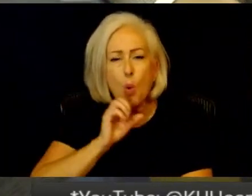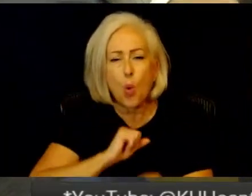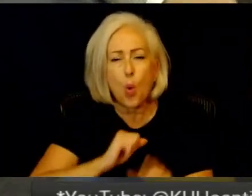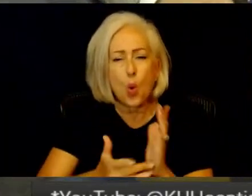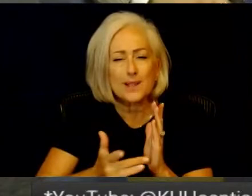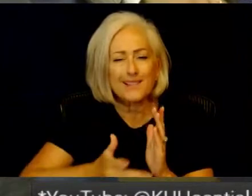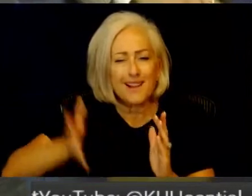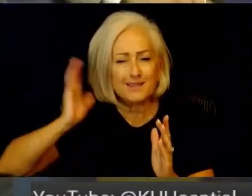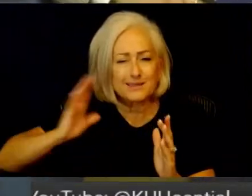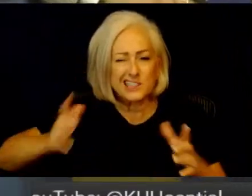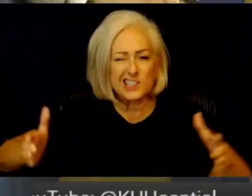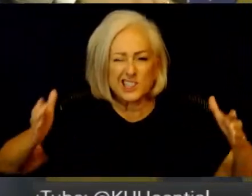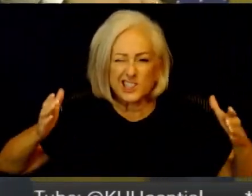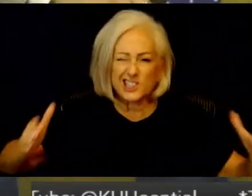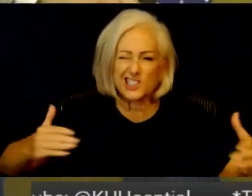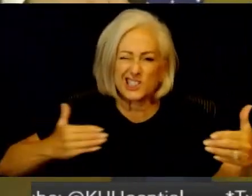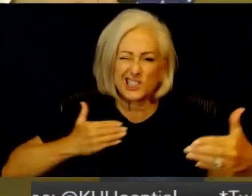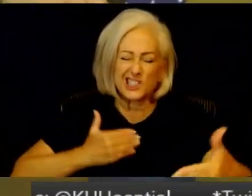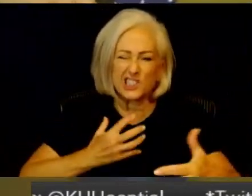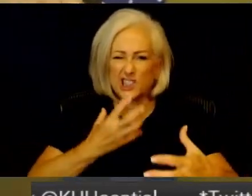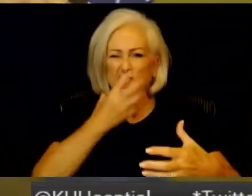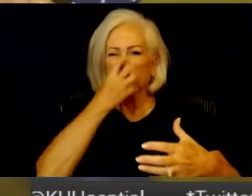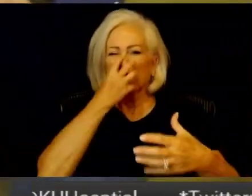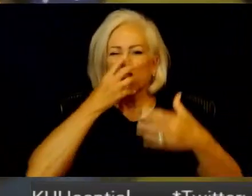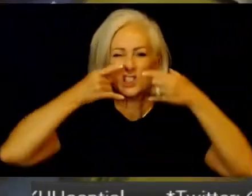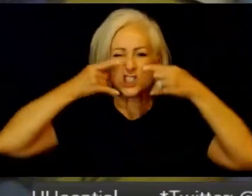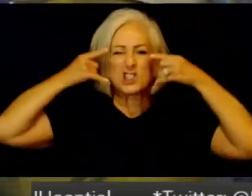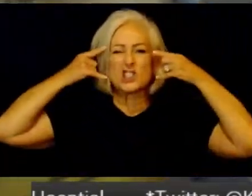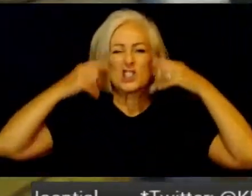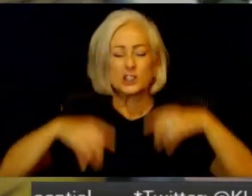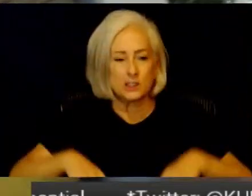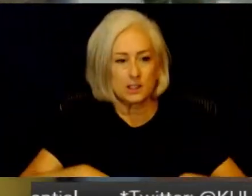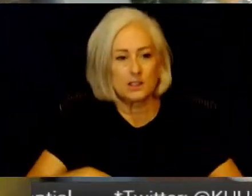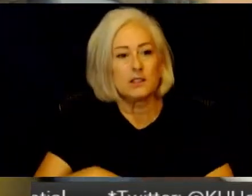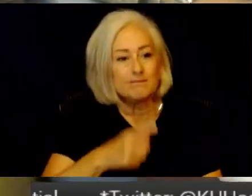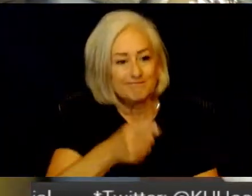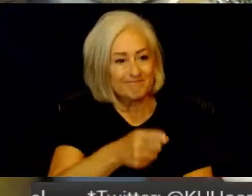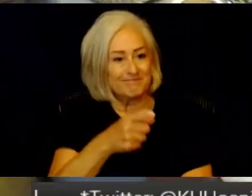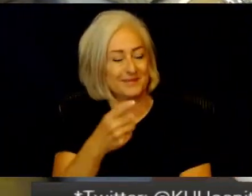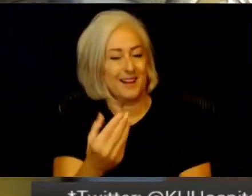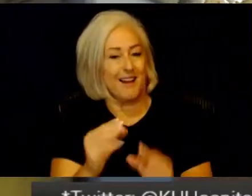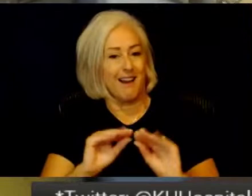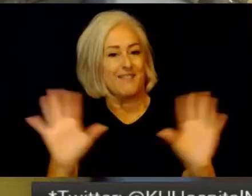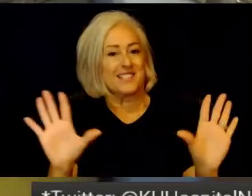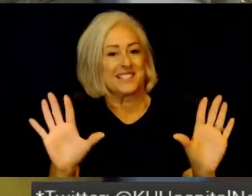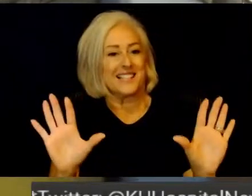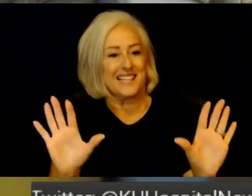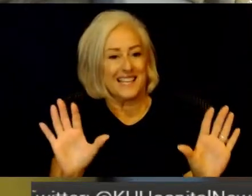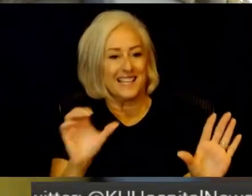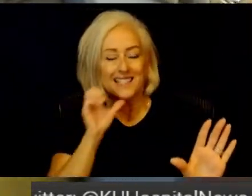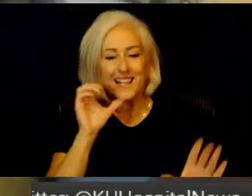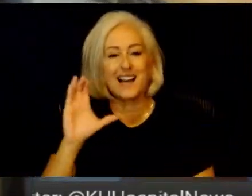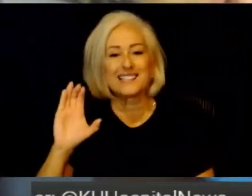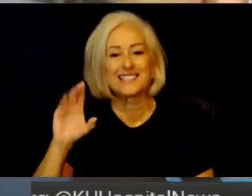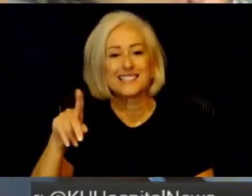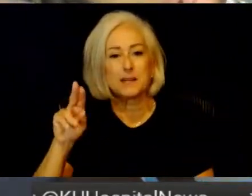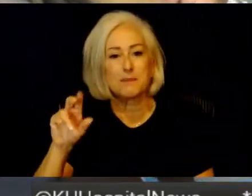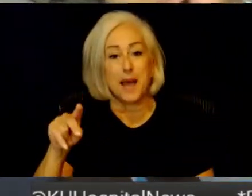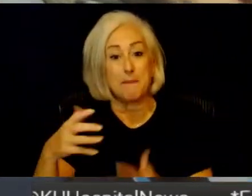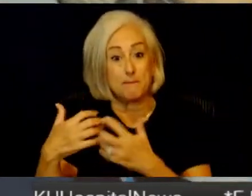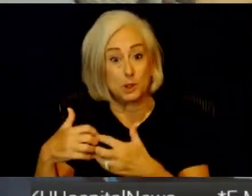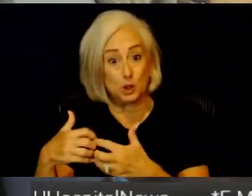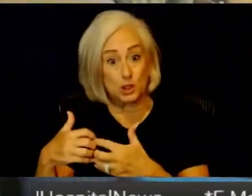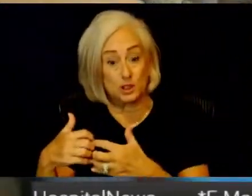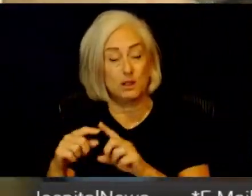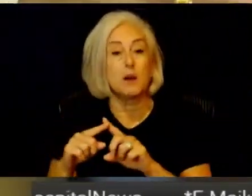wanted to show these masks so that people can realize, obviously this is not the CPAP machine, but the mask that goes on your face can be as small